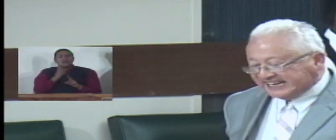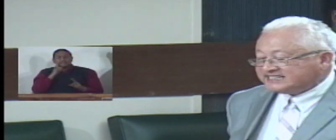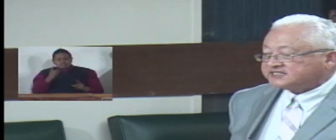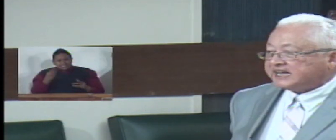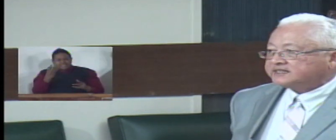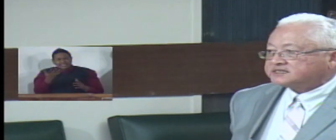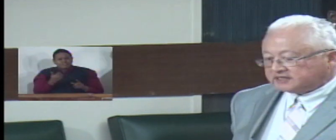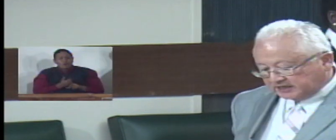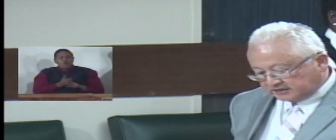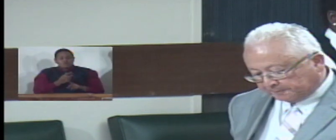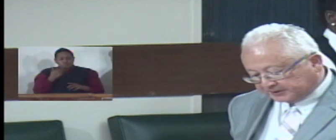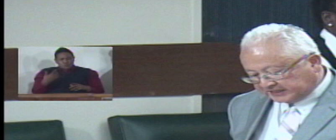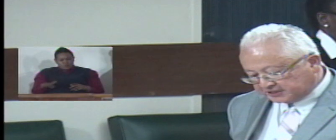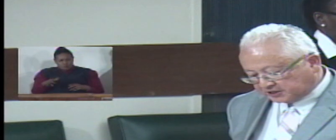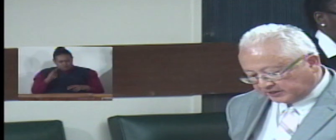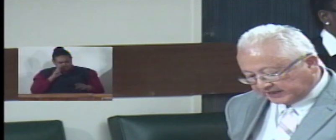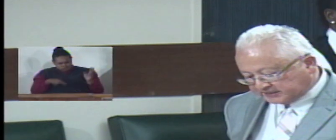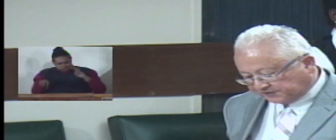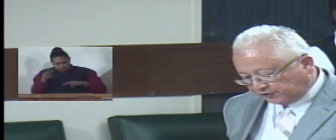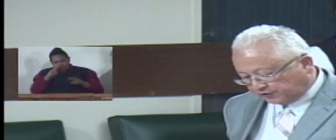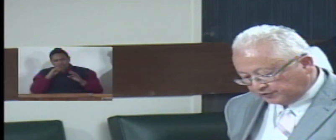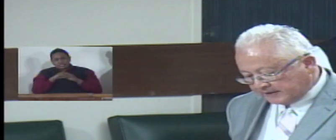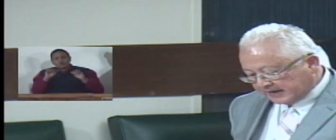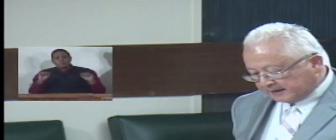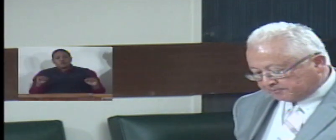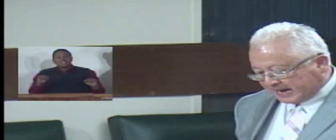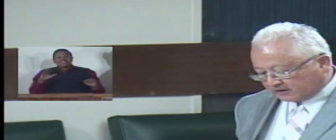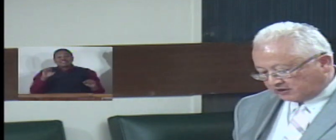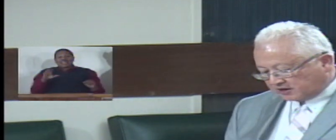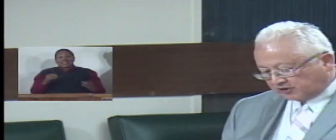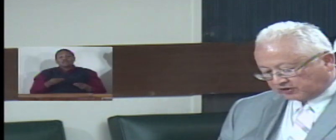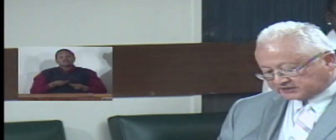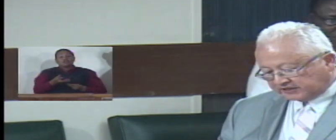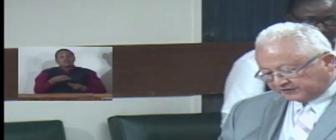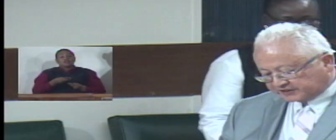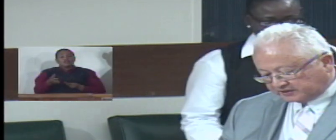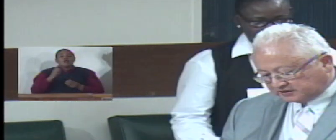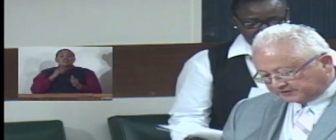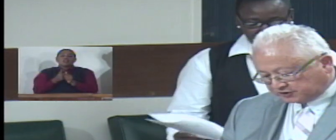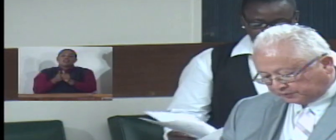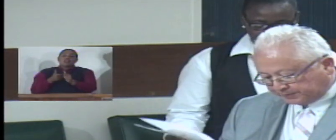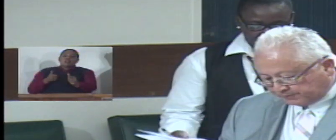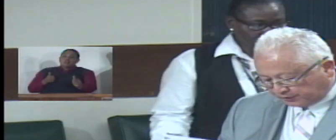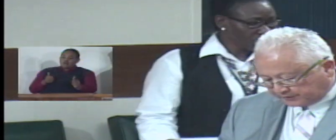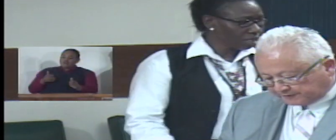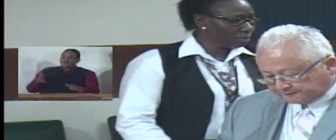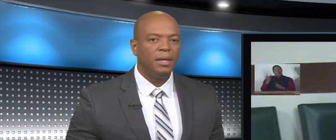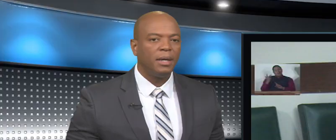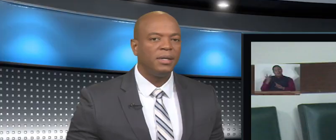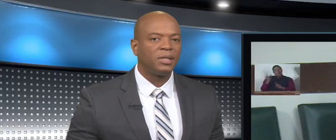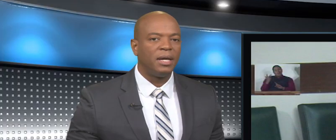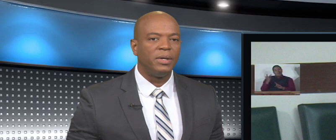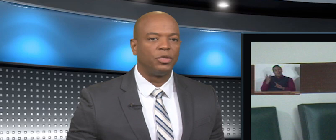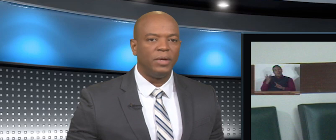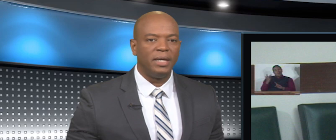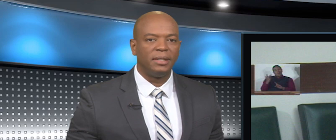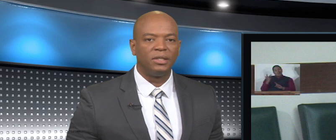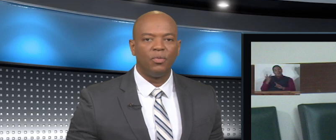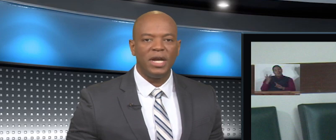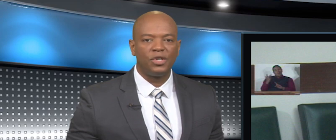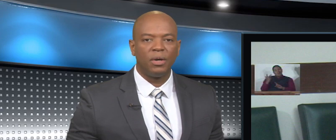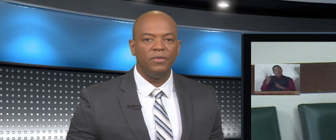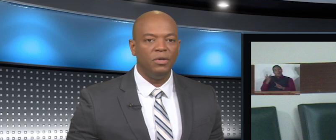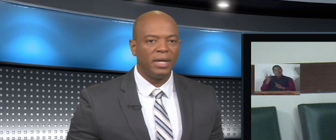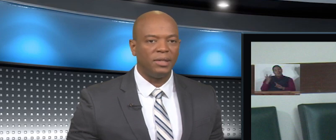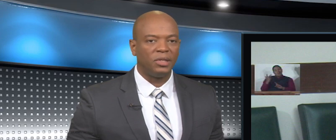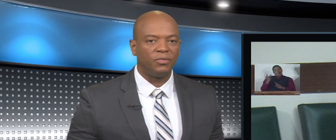profound insights into potential case flow and backlog across the divisions of the Supreme Court. Case clearance rate is